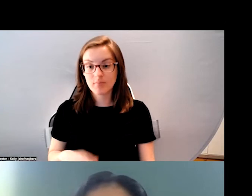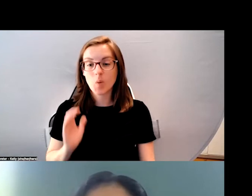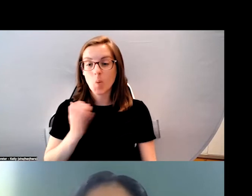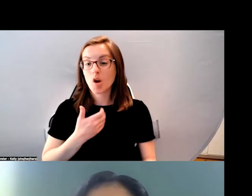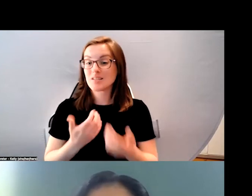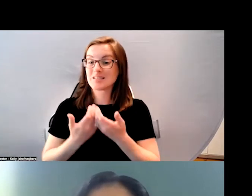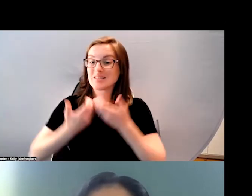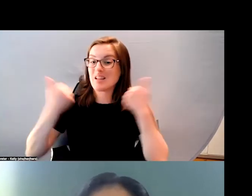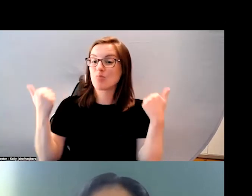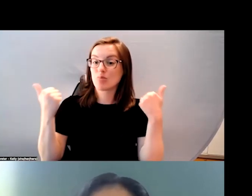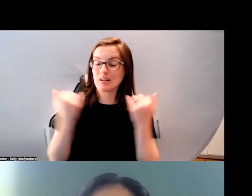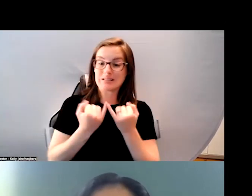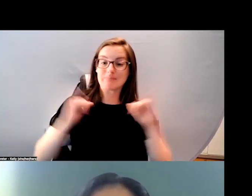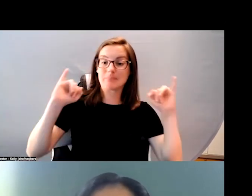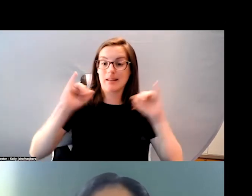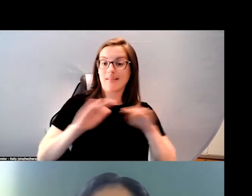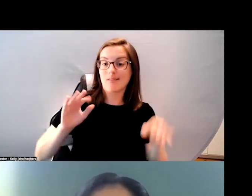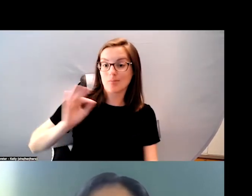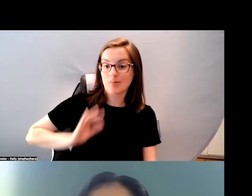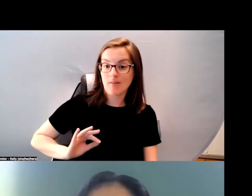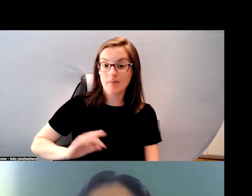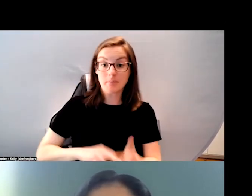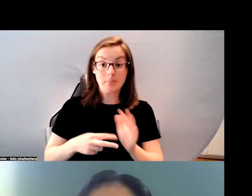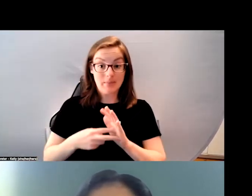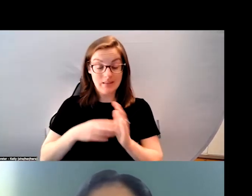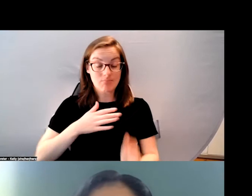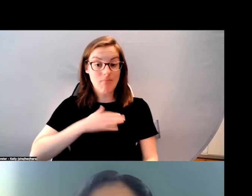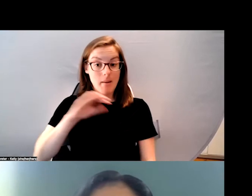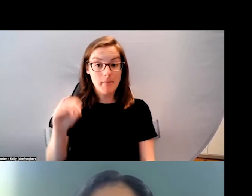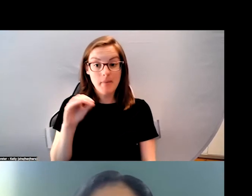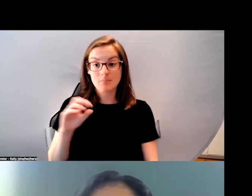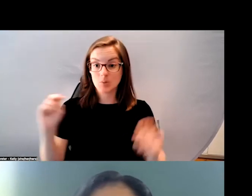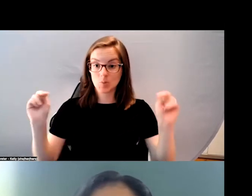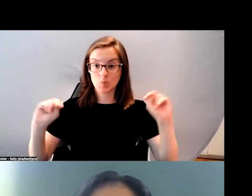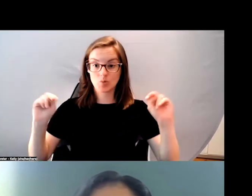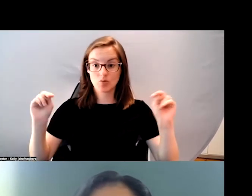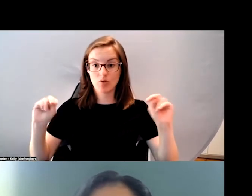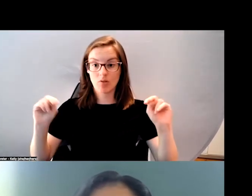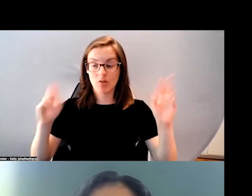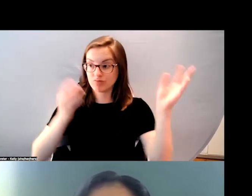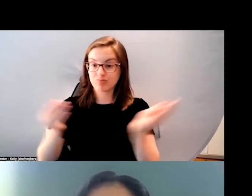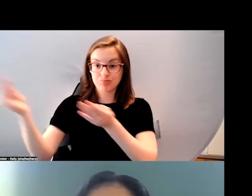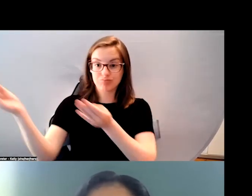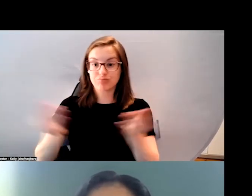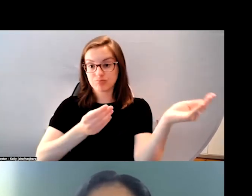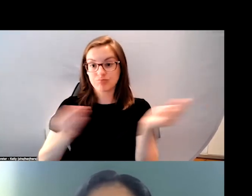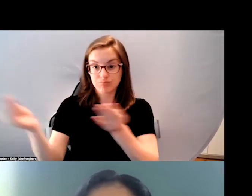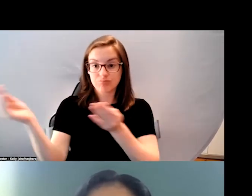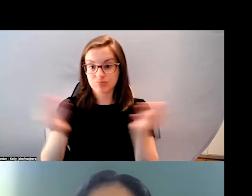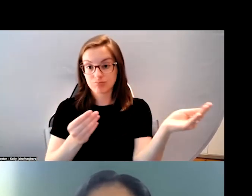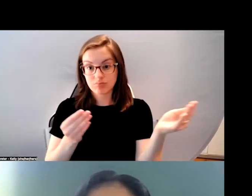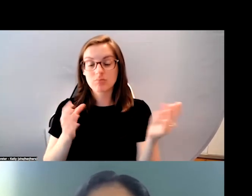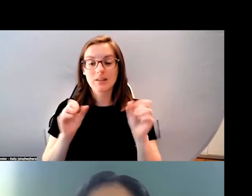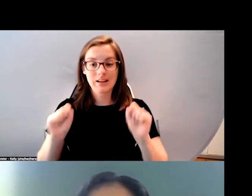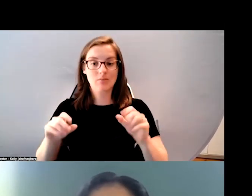that the ombudsman program could remain neutral and could provide a really strong community